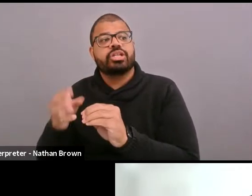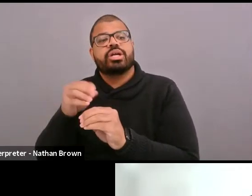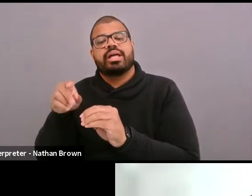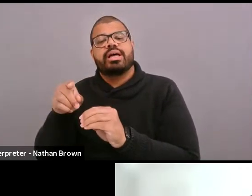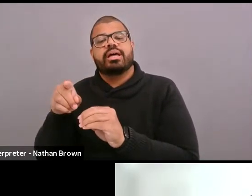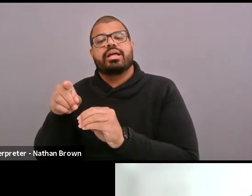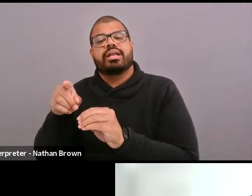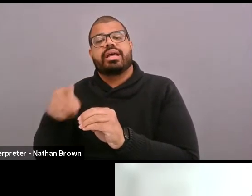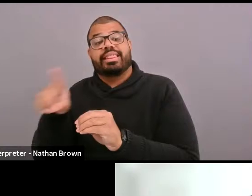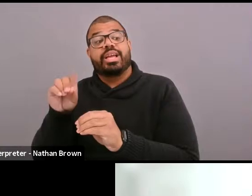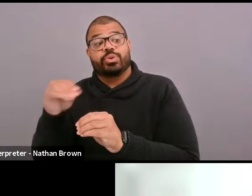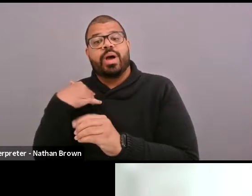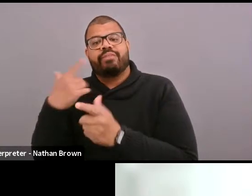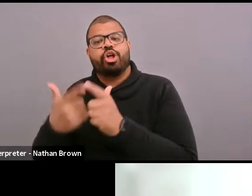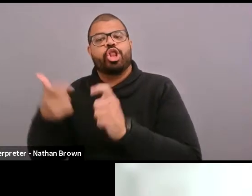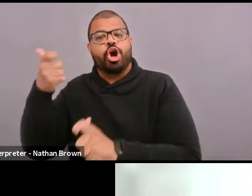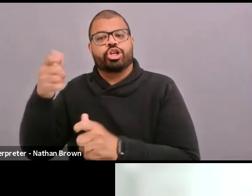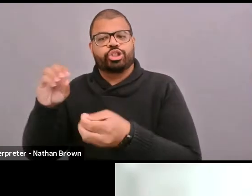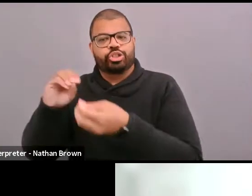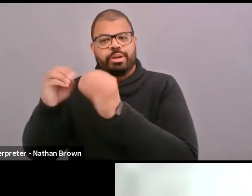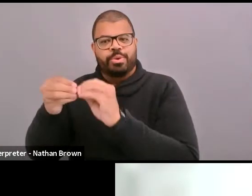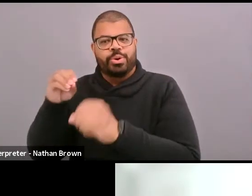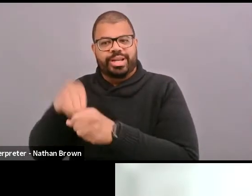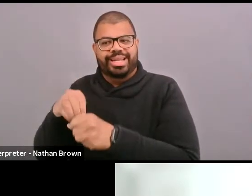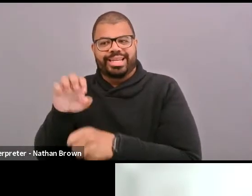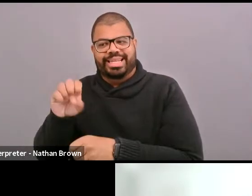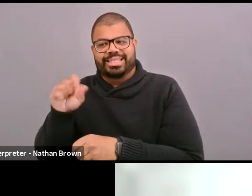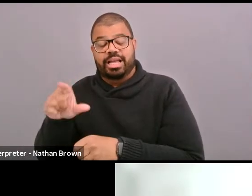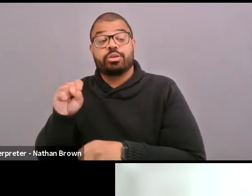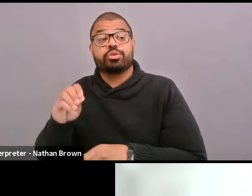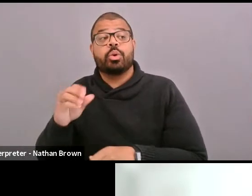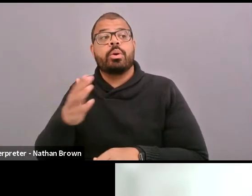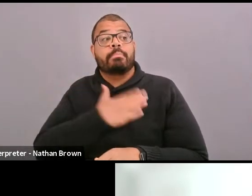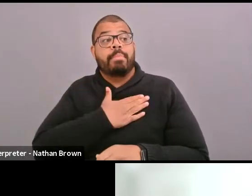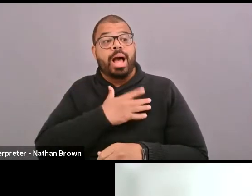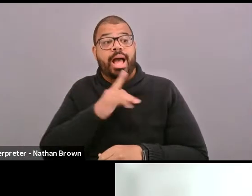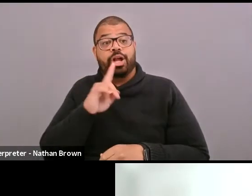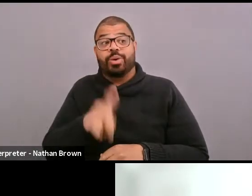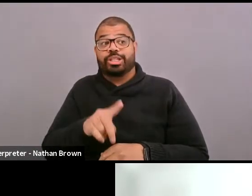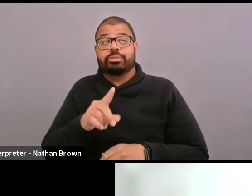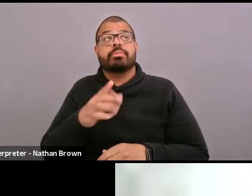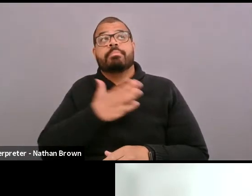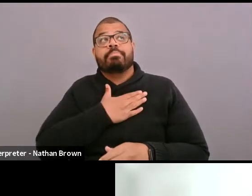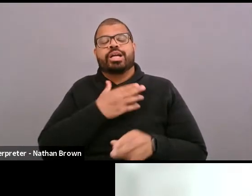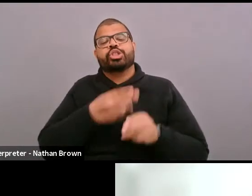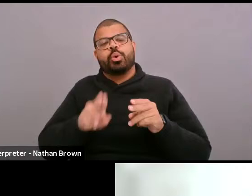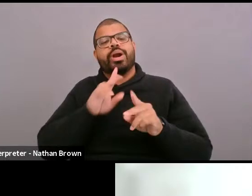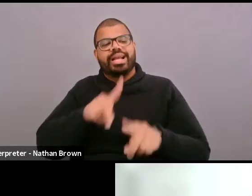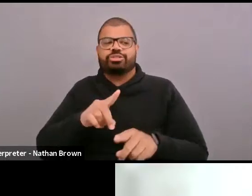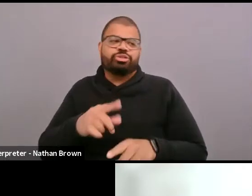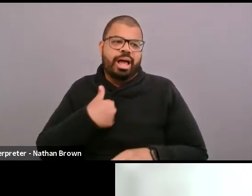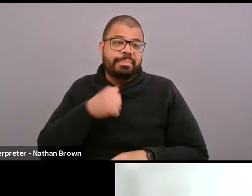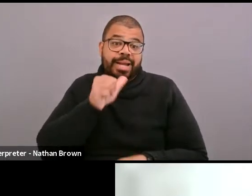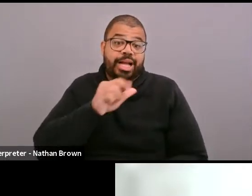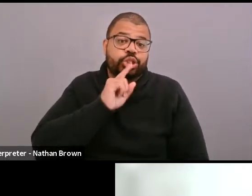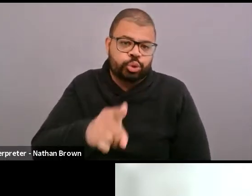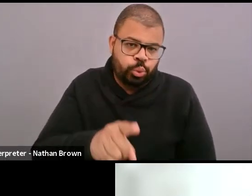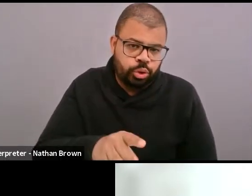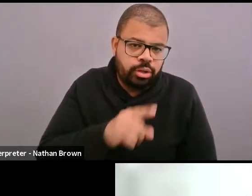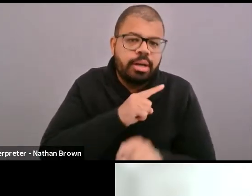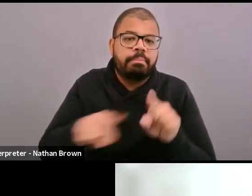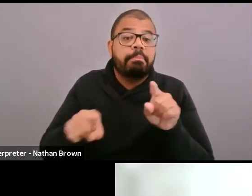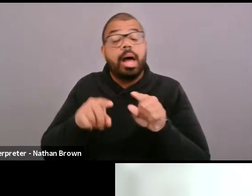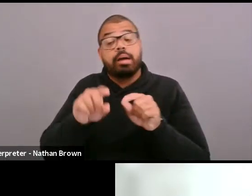in ESL classes. So my short answer is I'm not sure, but that could potentially be something to look